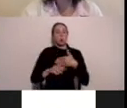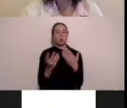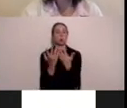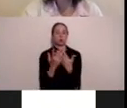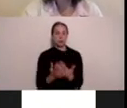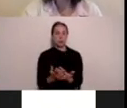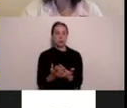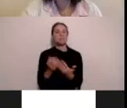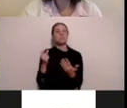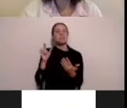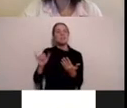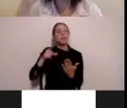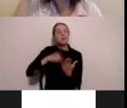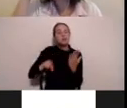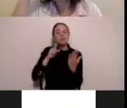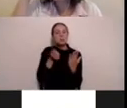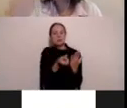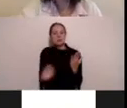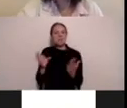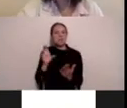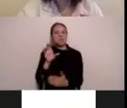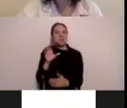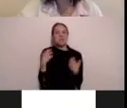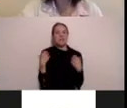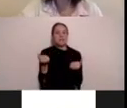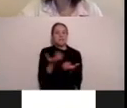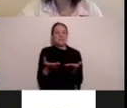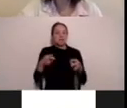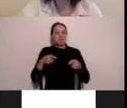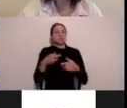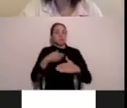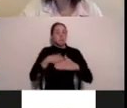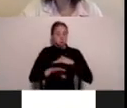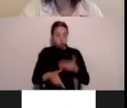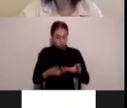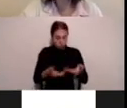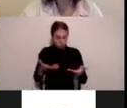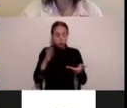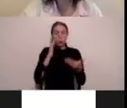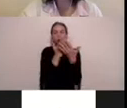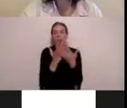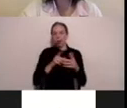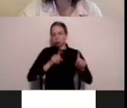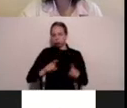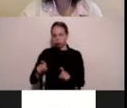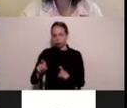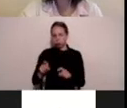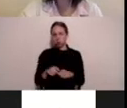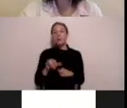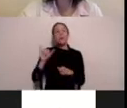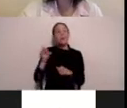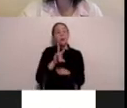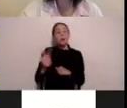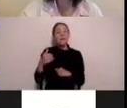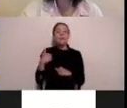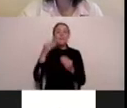a number of rare health conditions at birth. On Baby's First Test website, you can find updated information on what to